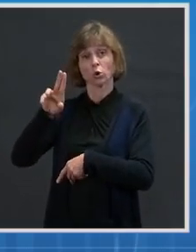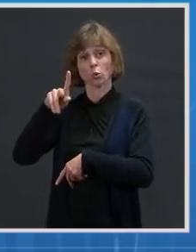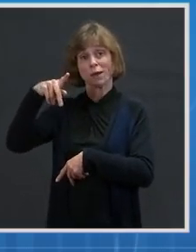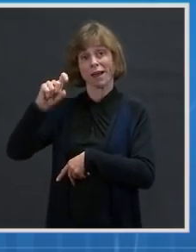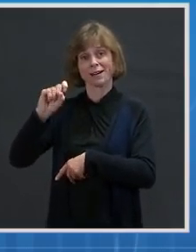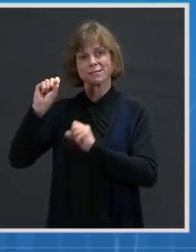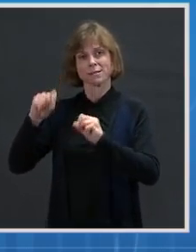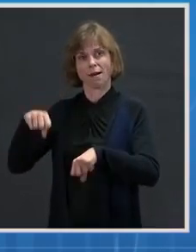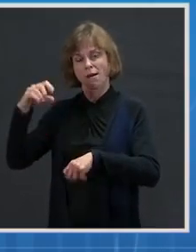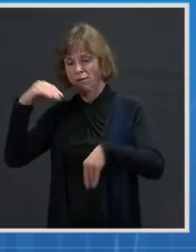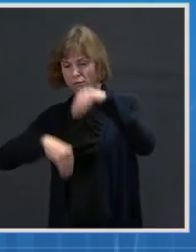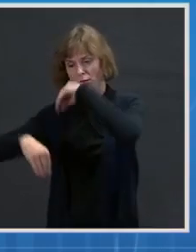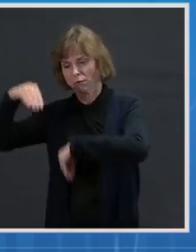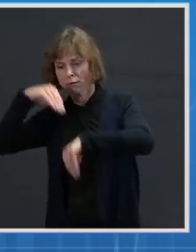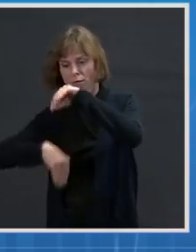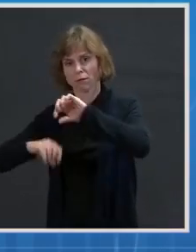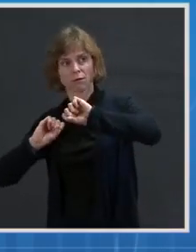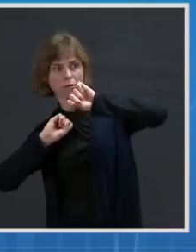more doses.